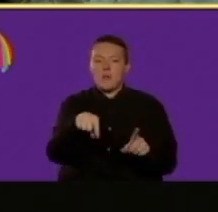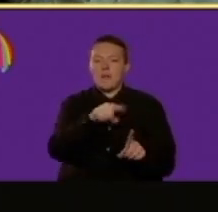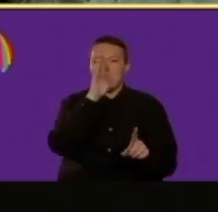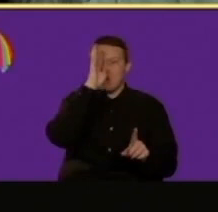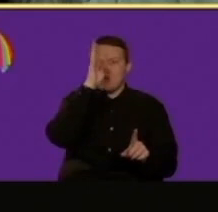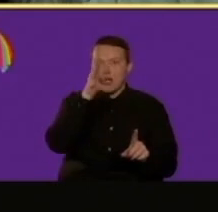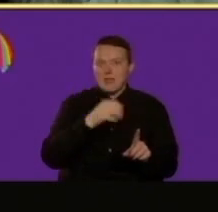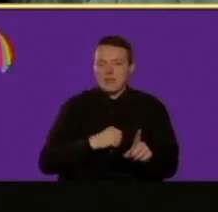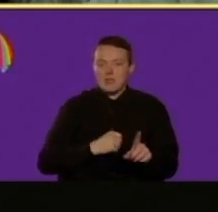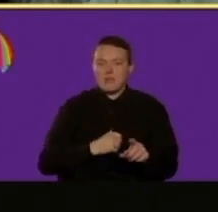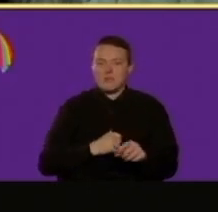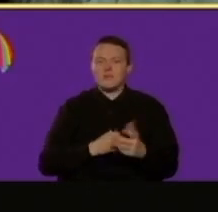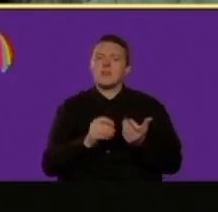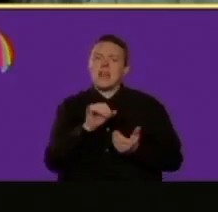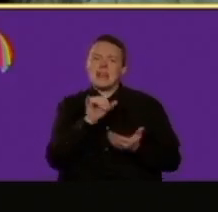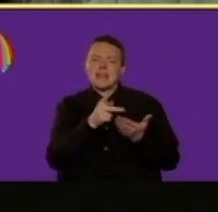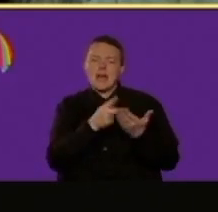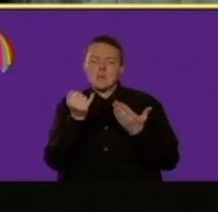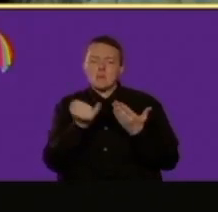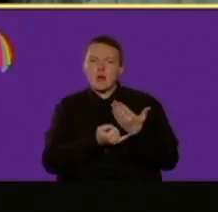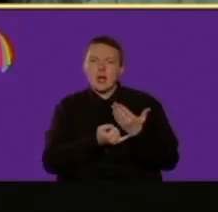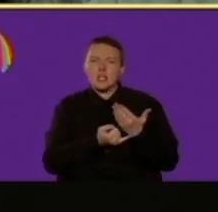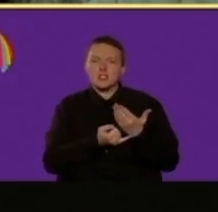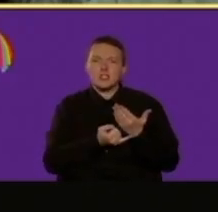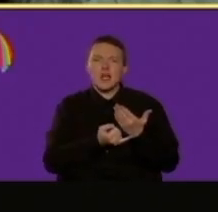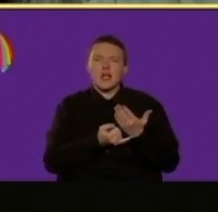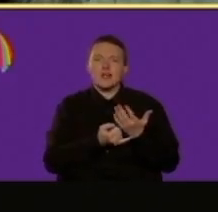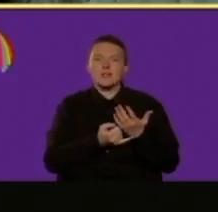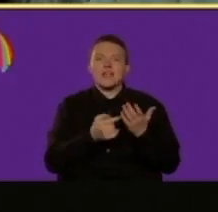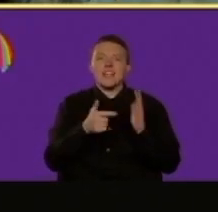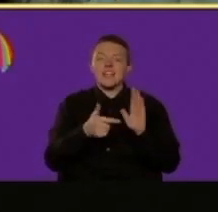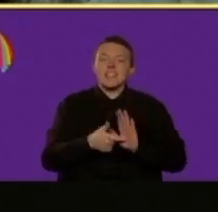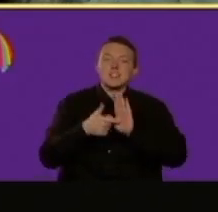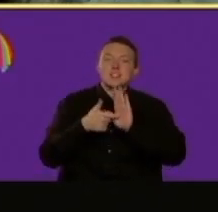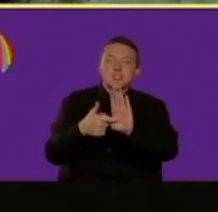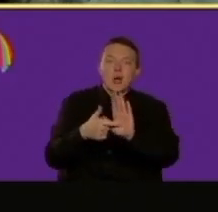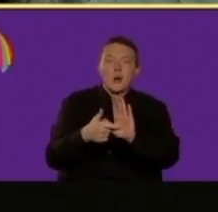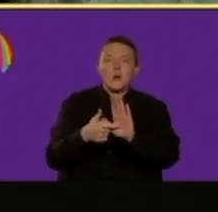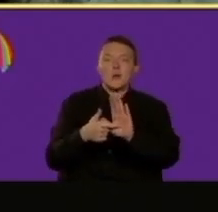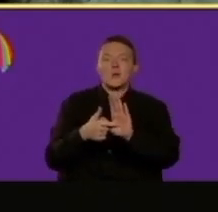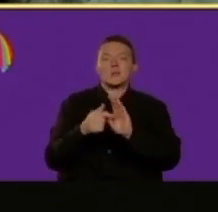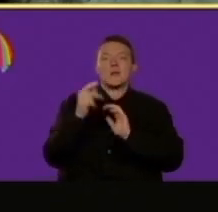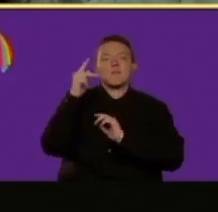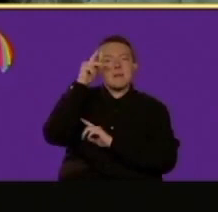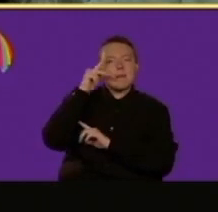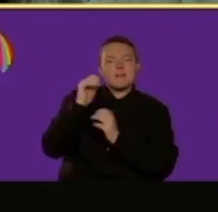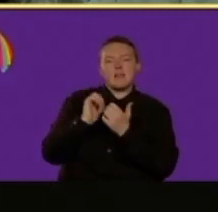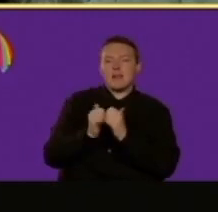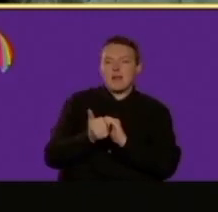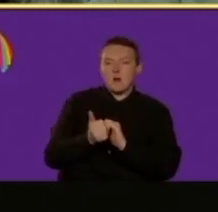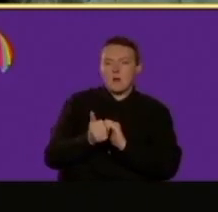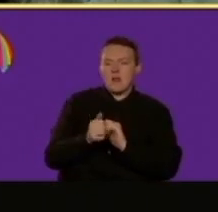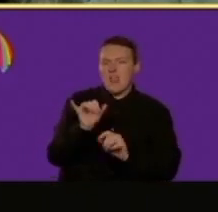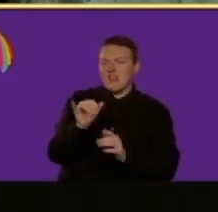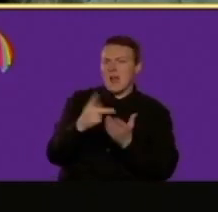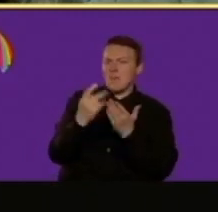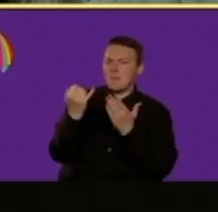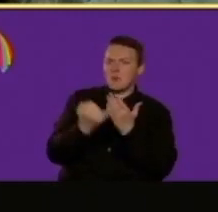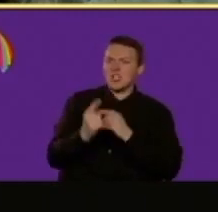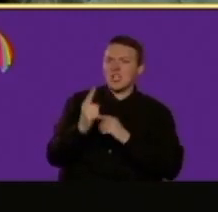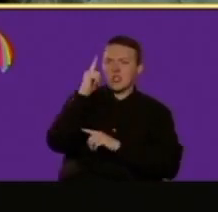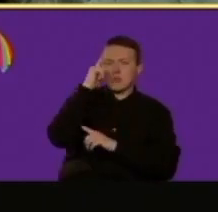school back then called Nadis in Barcelona. This is a school for children with